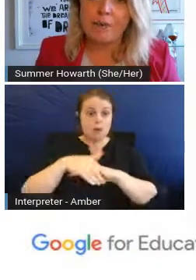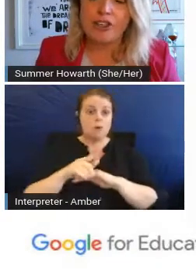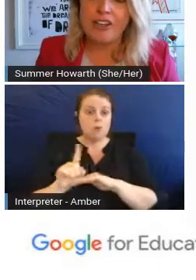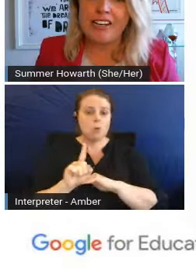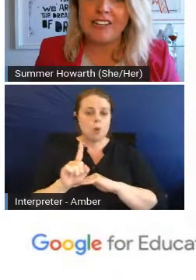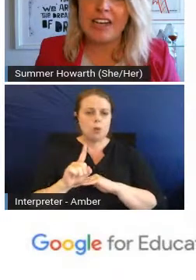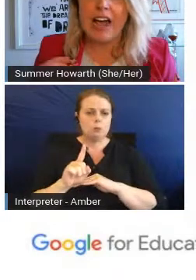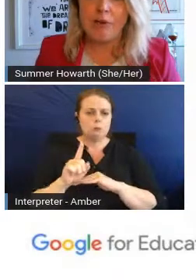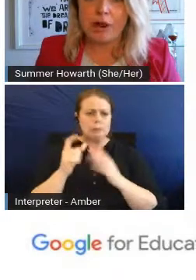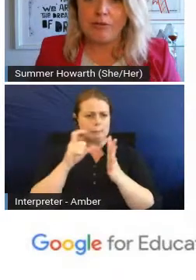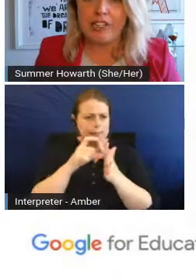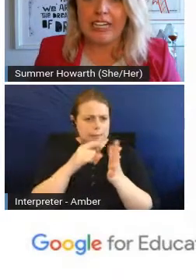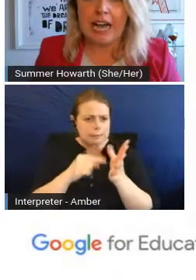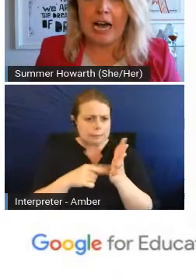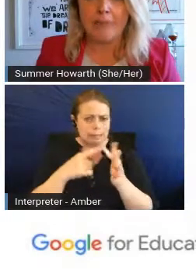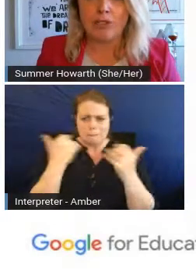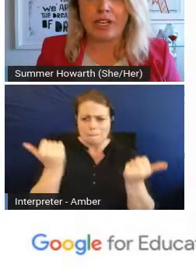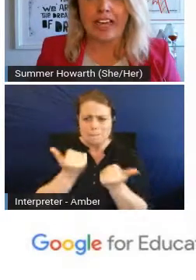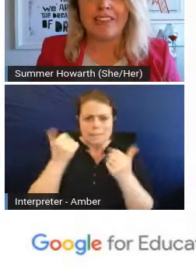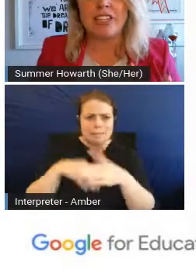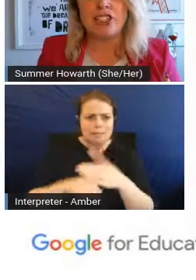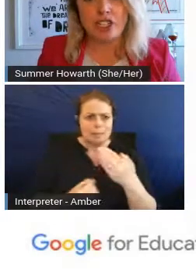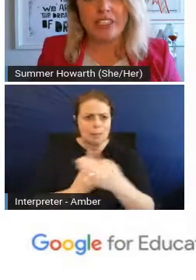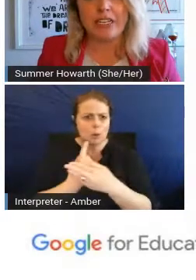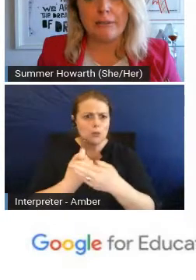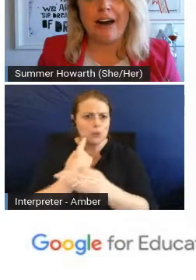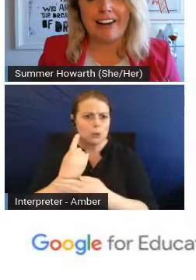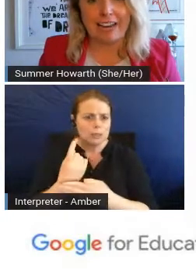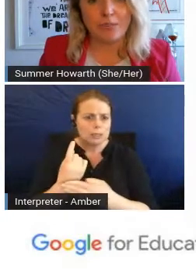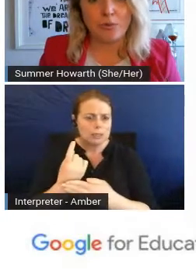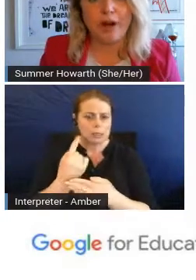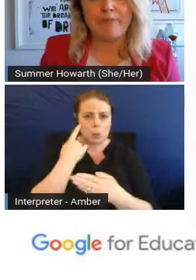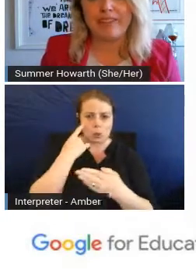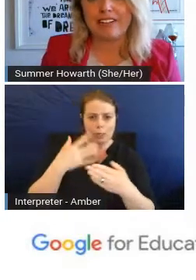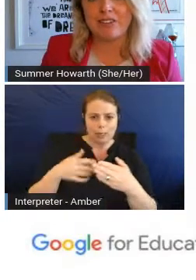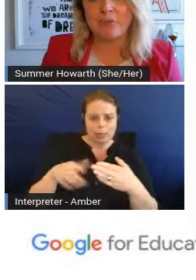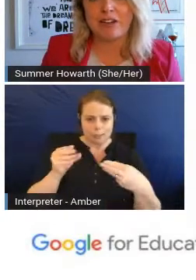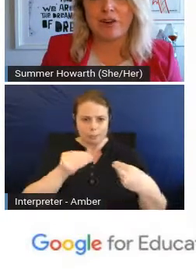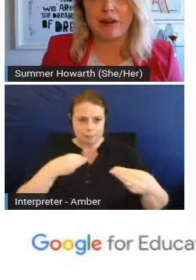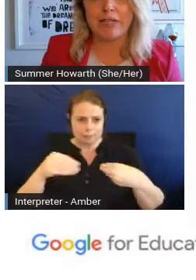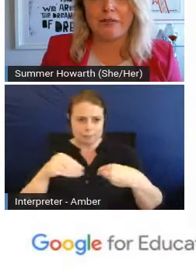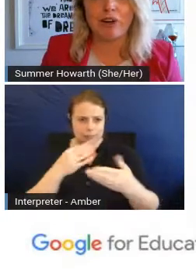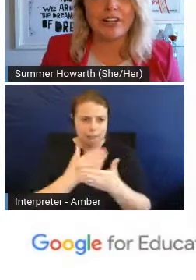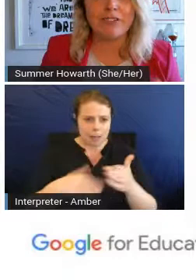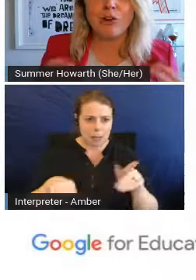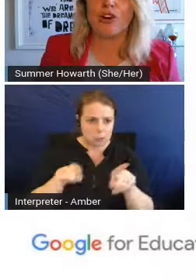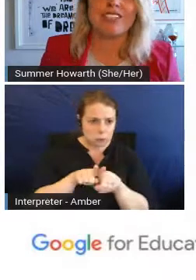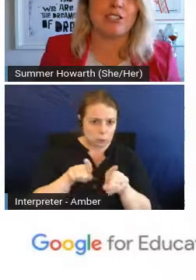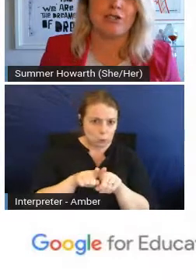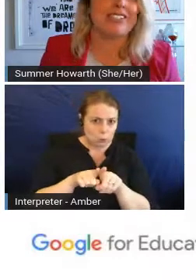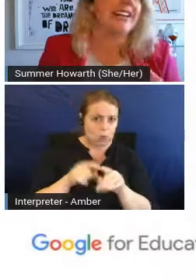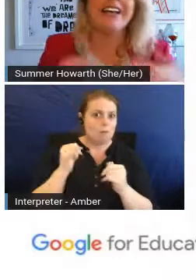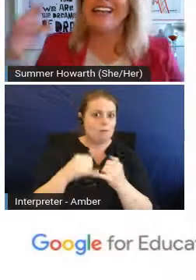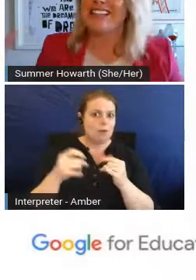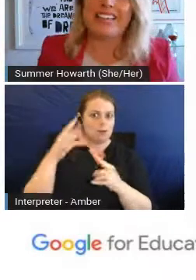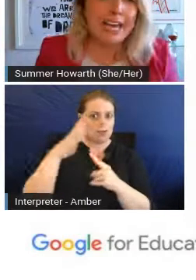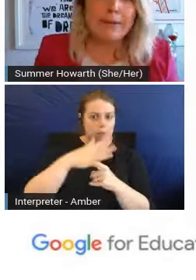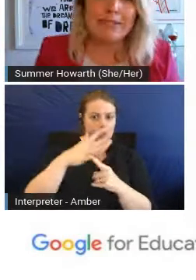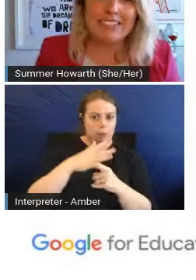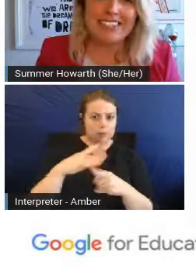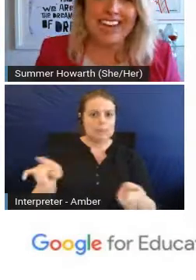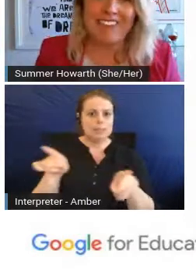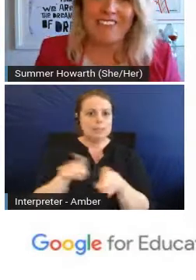those opportunities. And we're really looking at the agility part as well. That's going to be incredibly important. And of course, as Chris said,